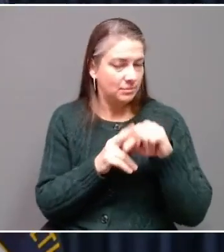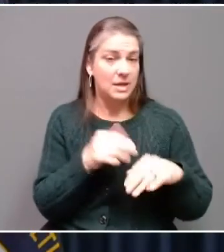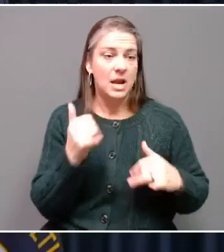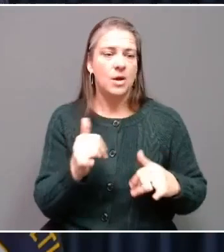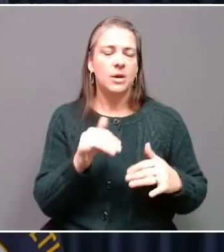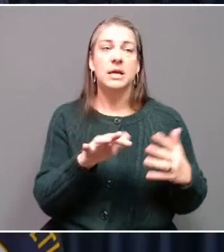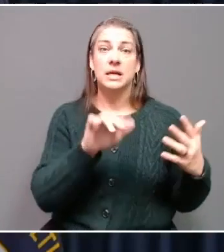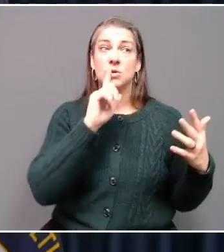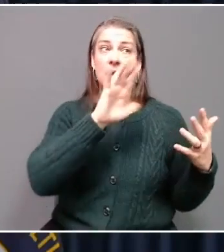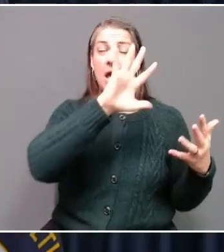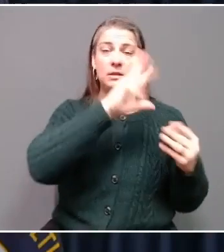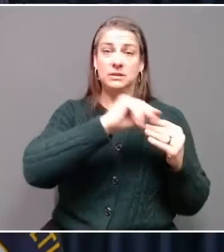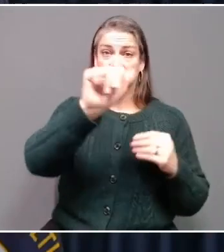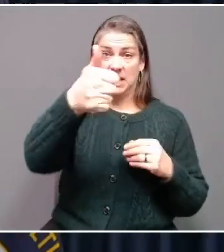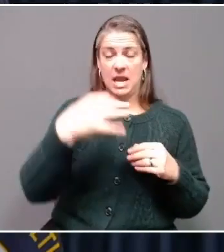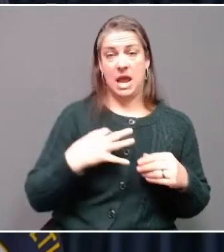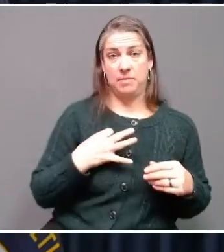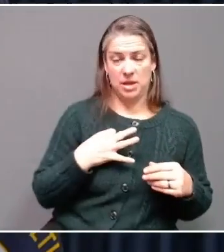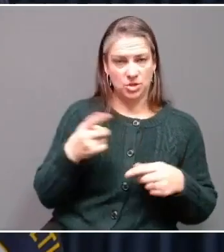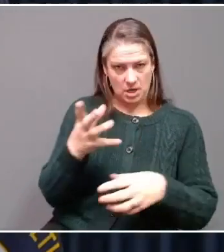additional applicants have received the max grant of